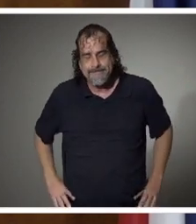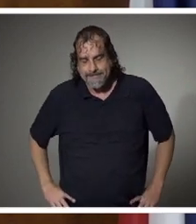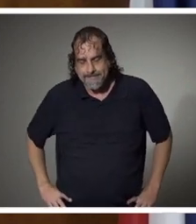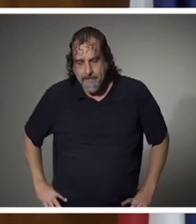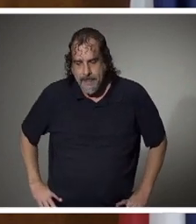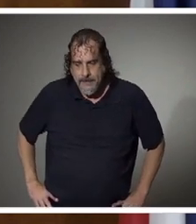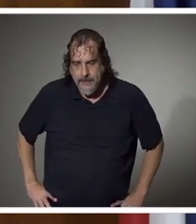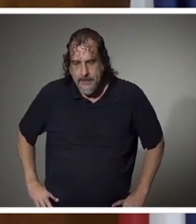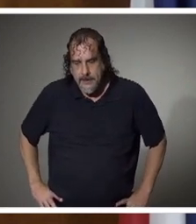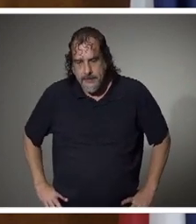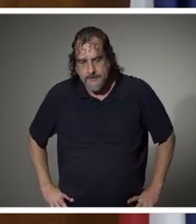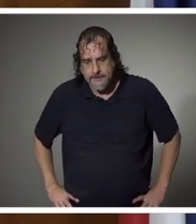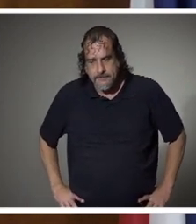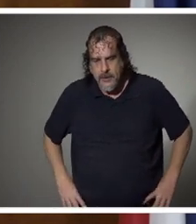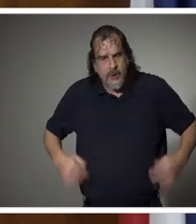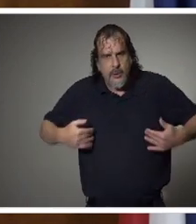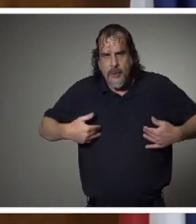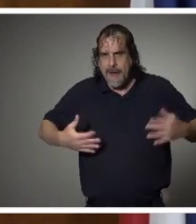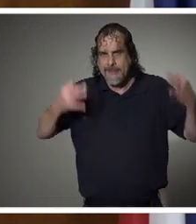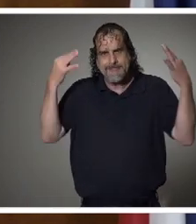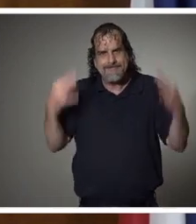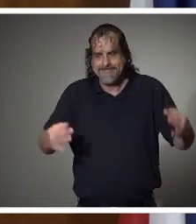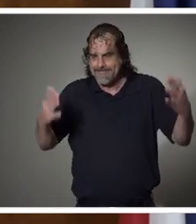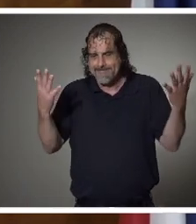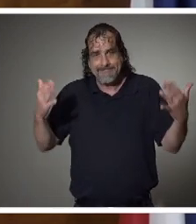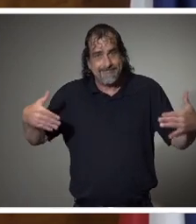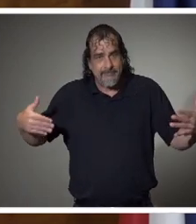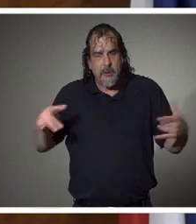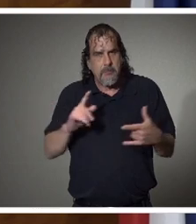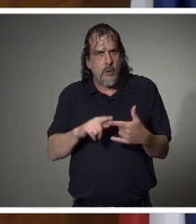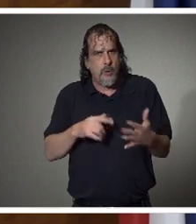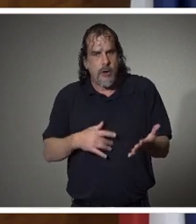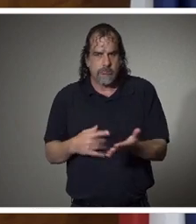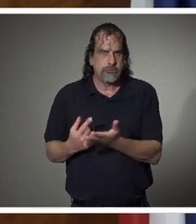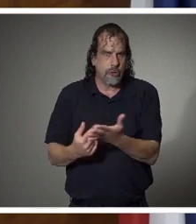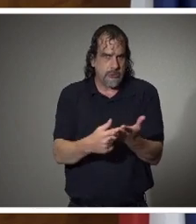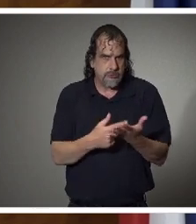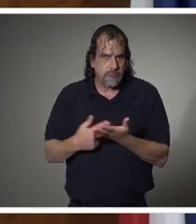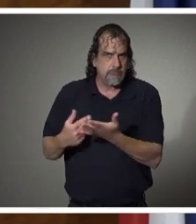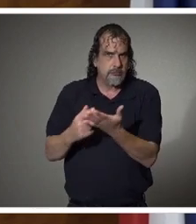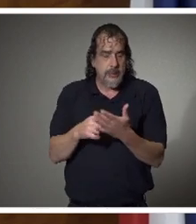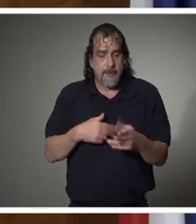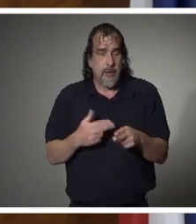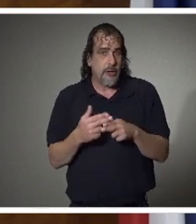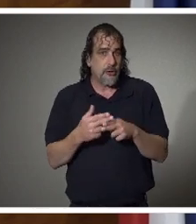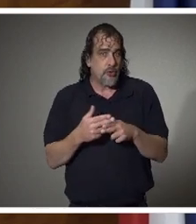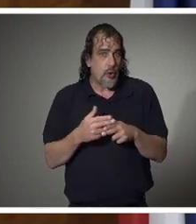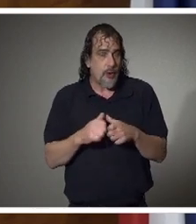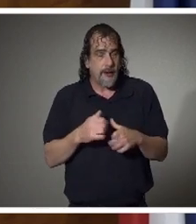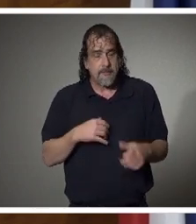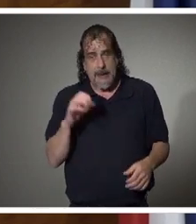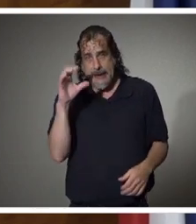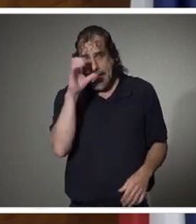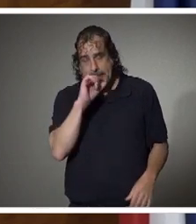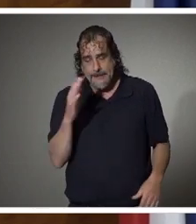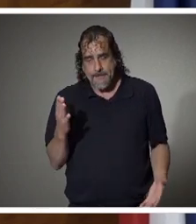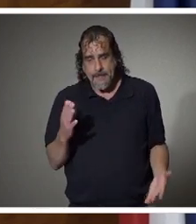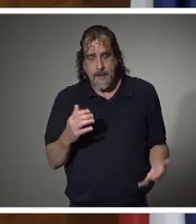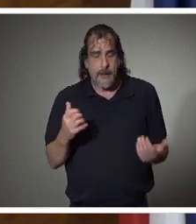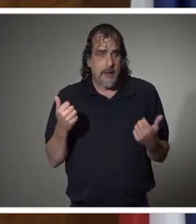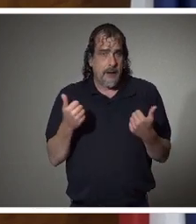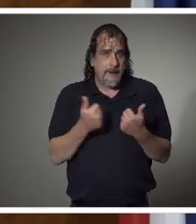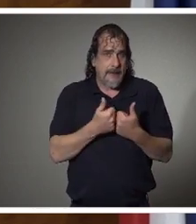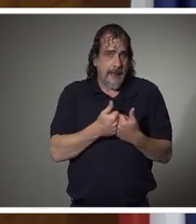things such as that. We don't have a final decision on that yet, but we're working on it. And my short answer to your question is, my guess is the Gaming